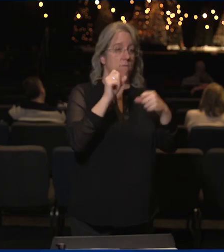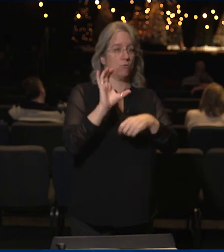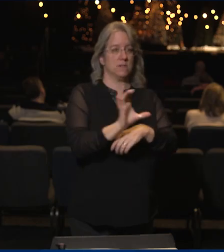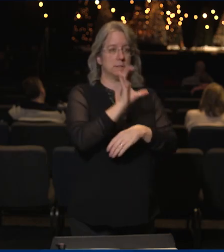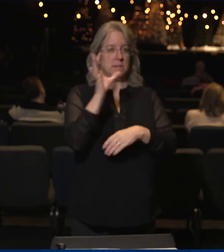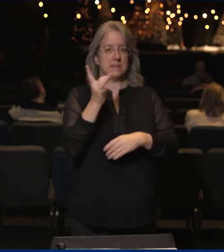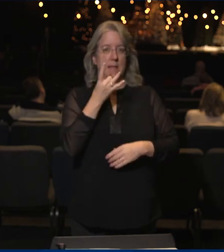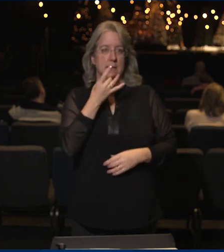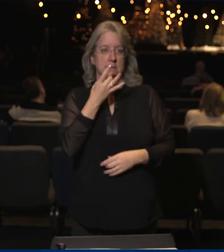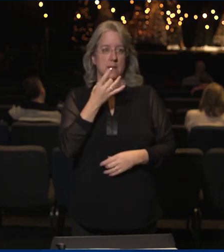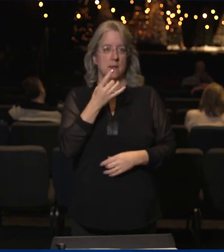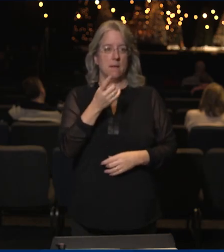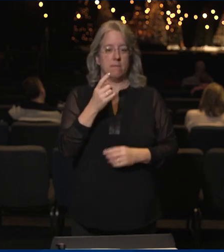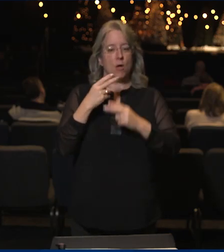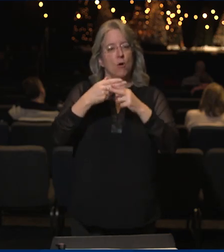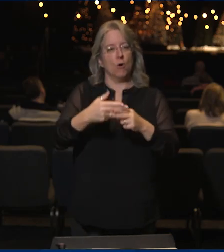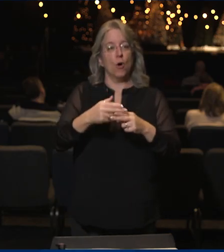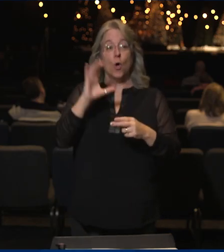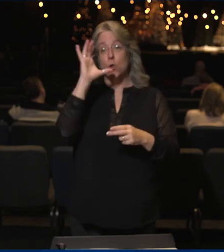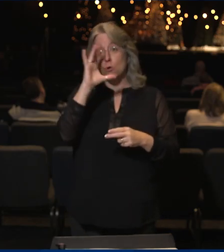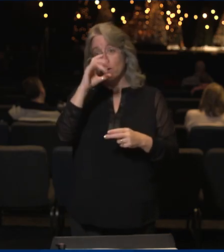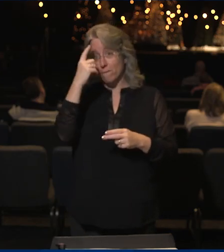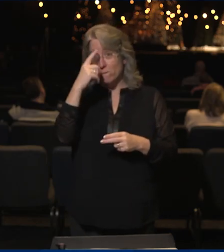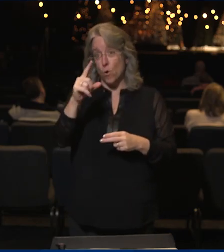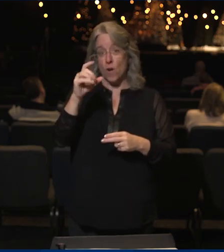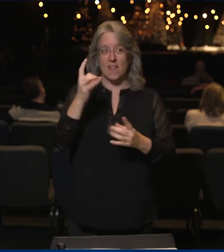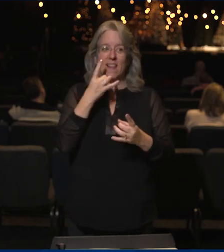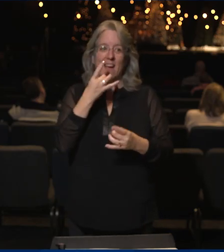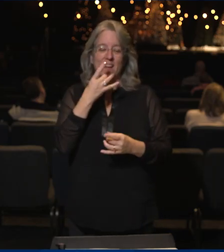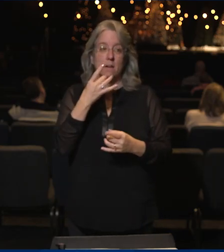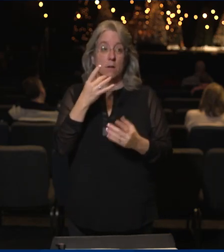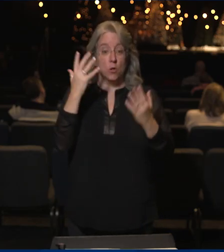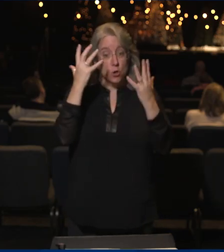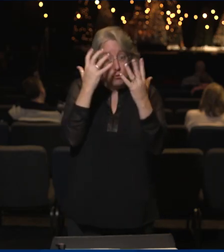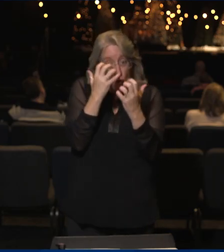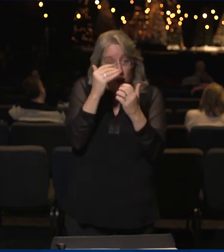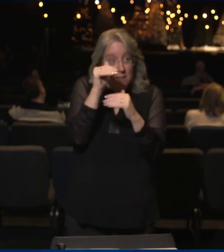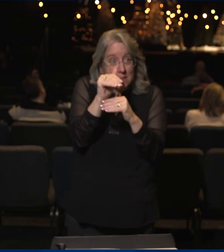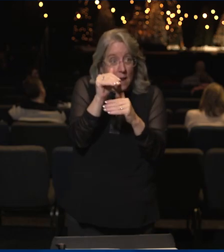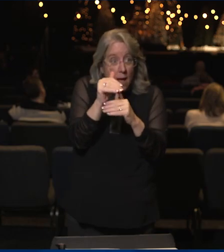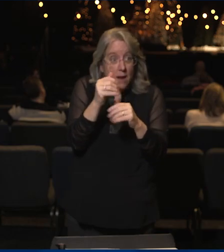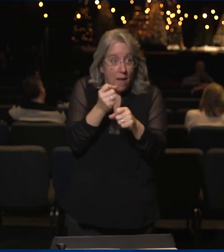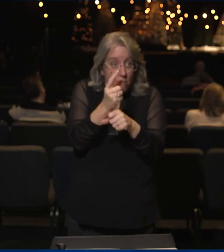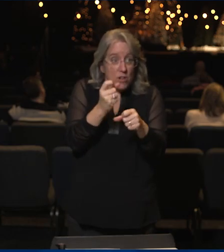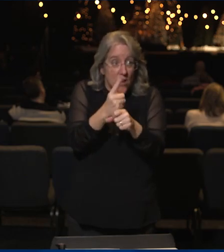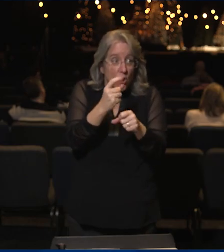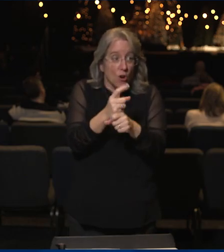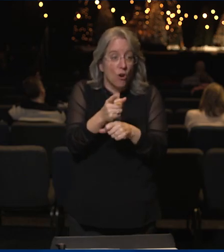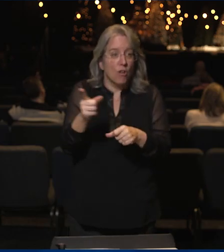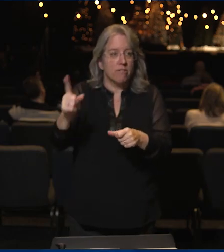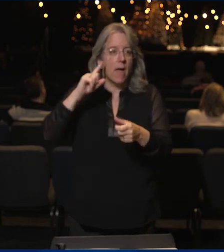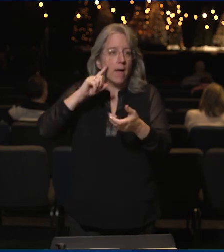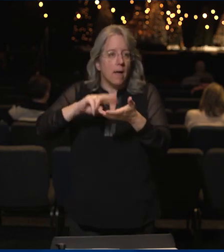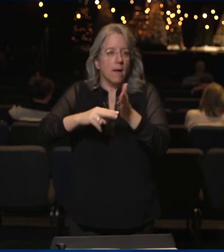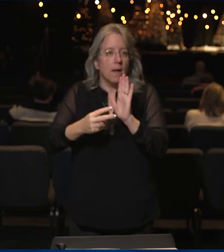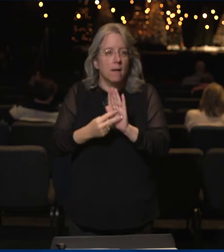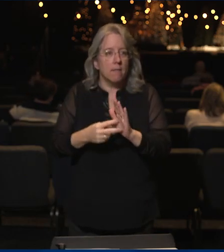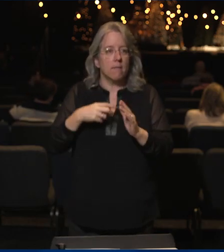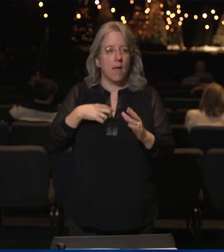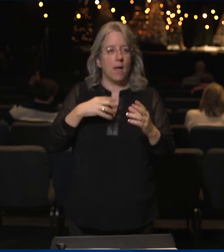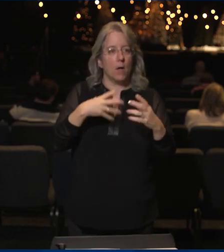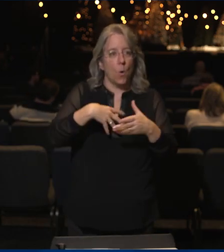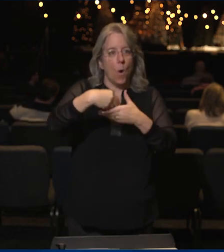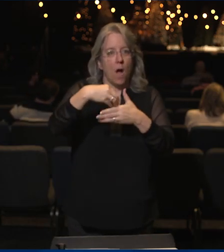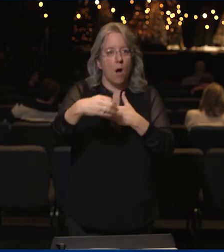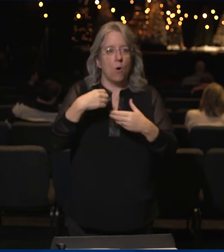it looking for the light. So the darkest night of the year, what they do is intentionally go out